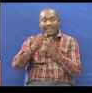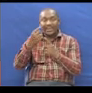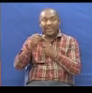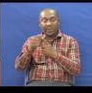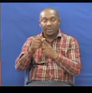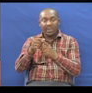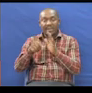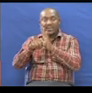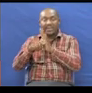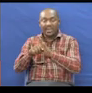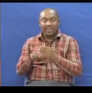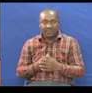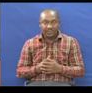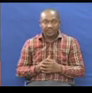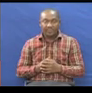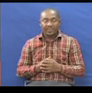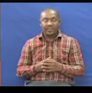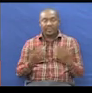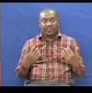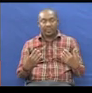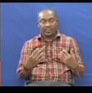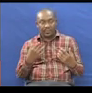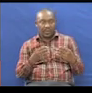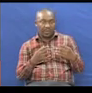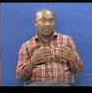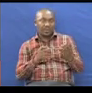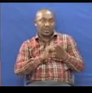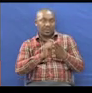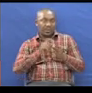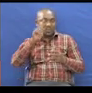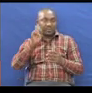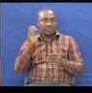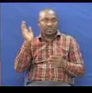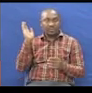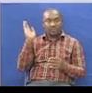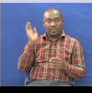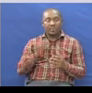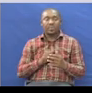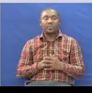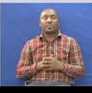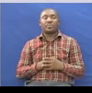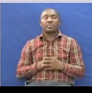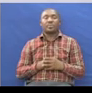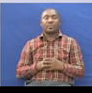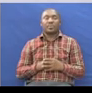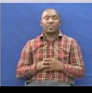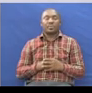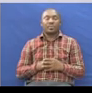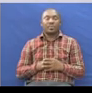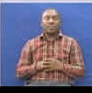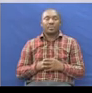this example number 2 here. Let's say we have solved the equation. Solve